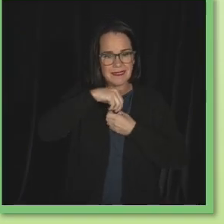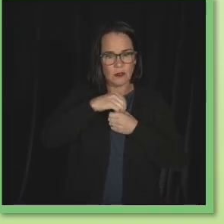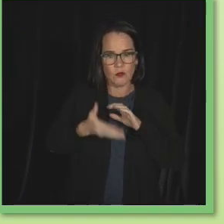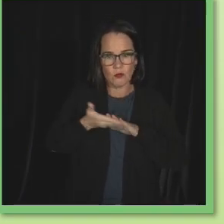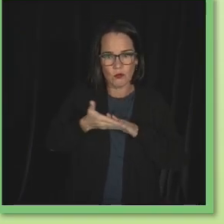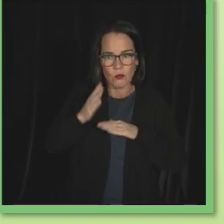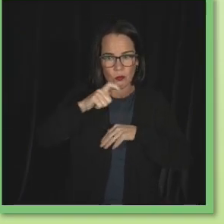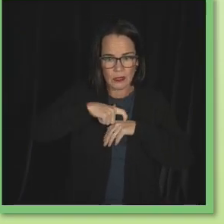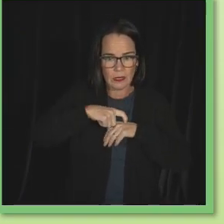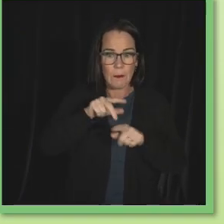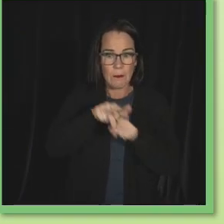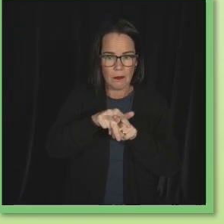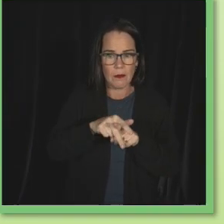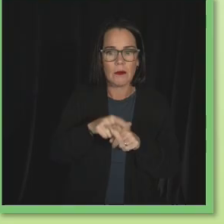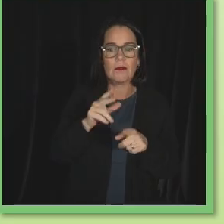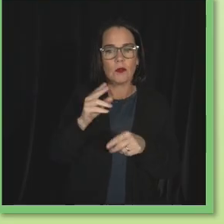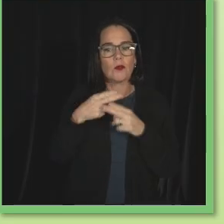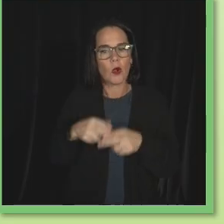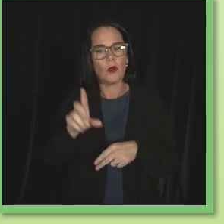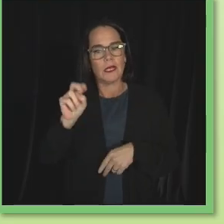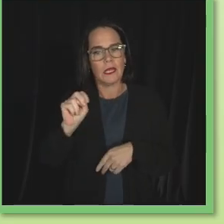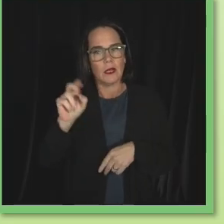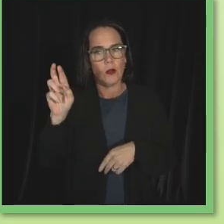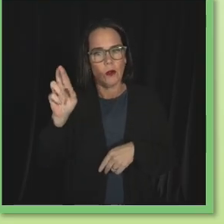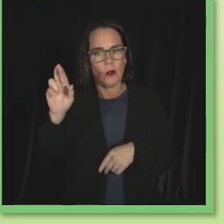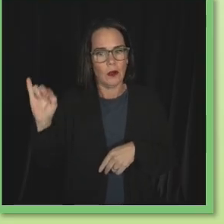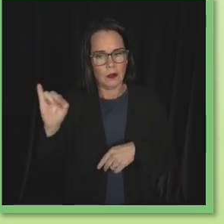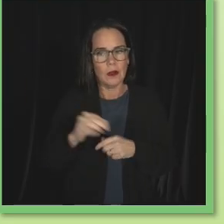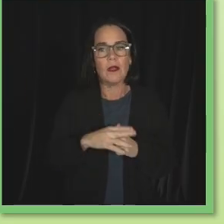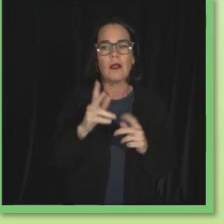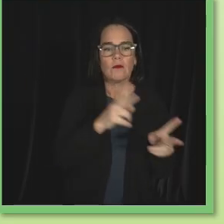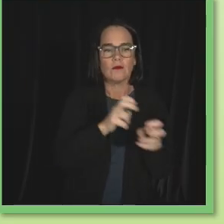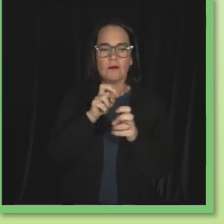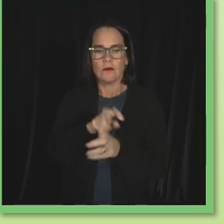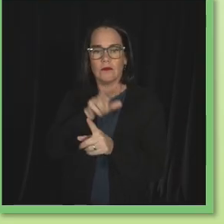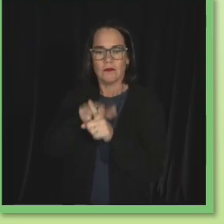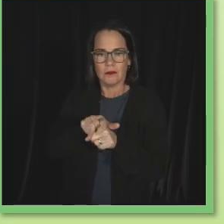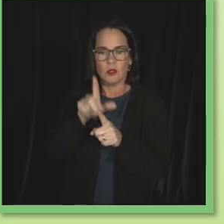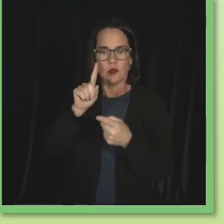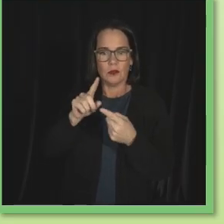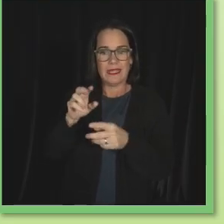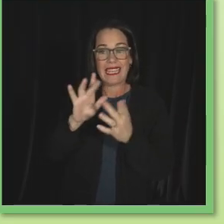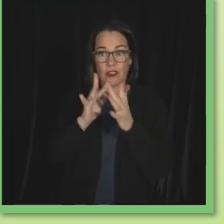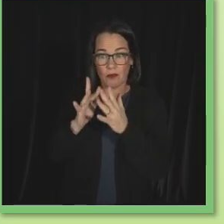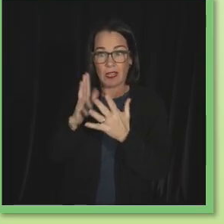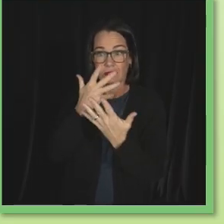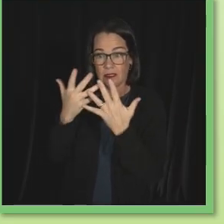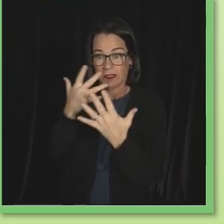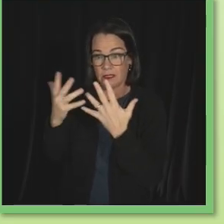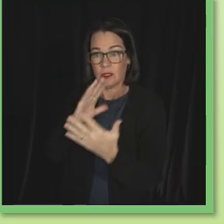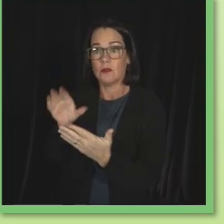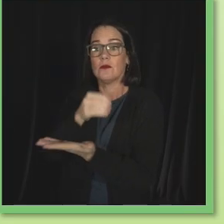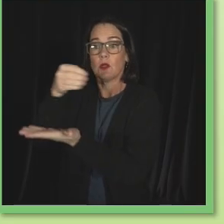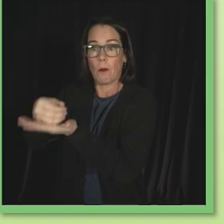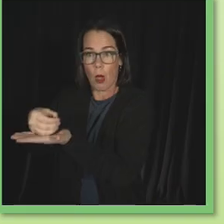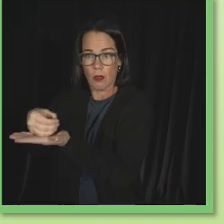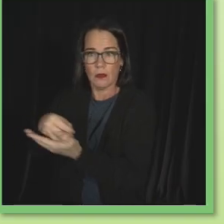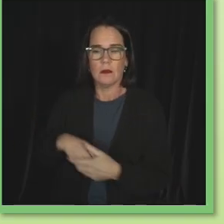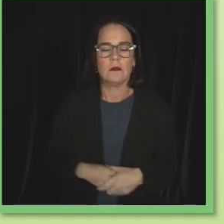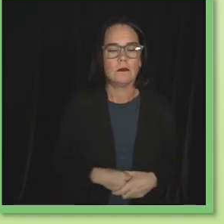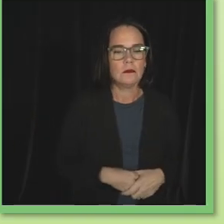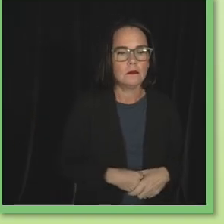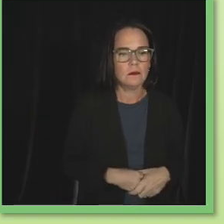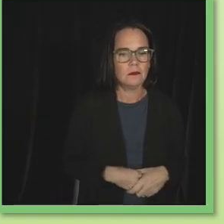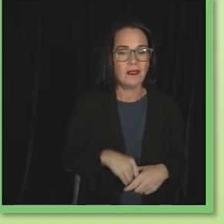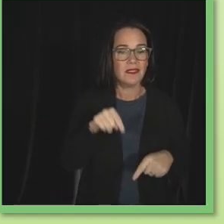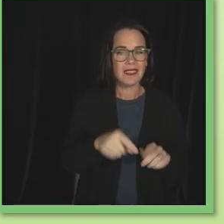Resource Interface, to configure the pod by moving interface to the pod. So this demo is a